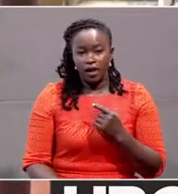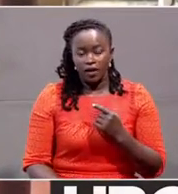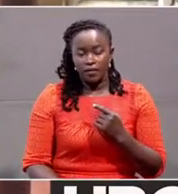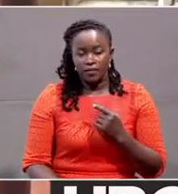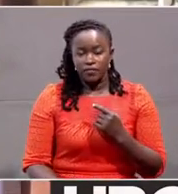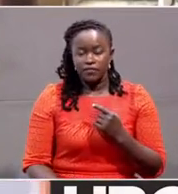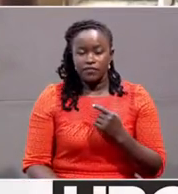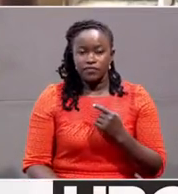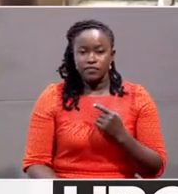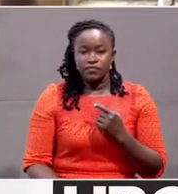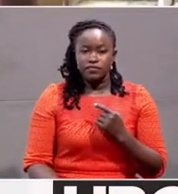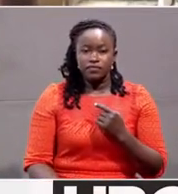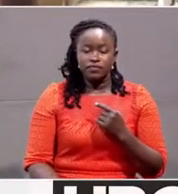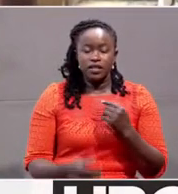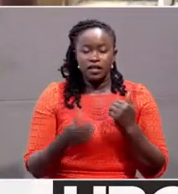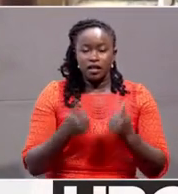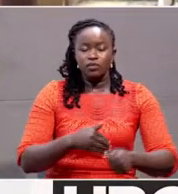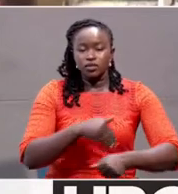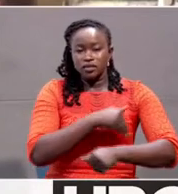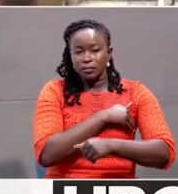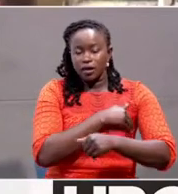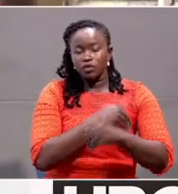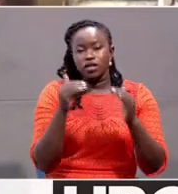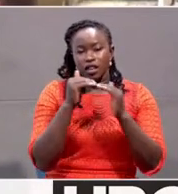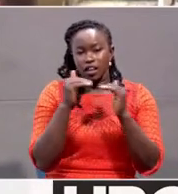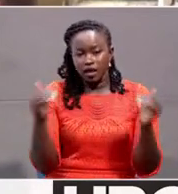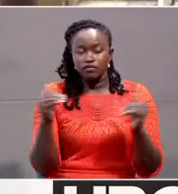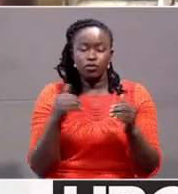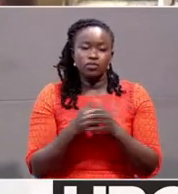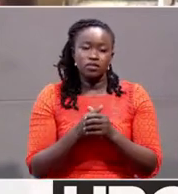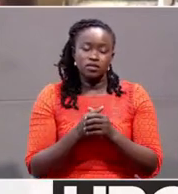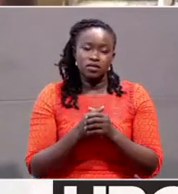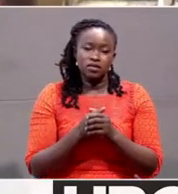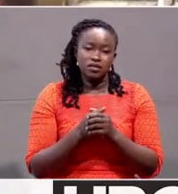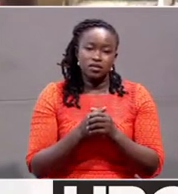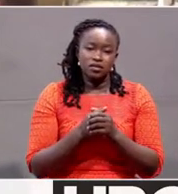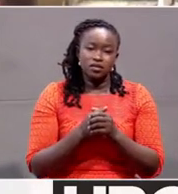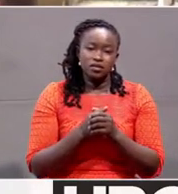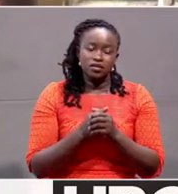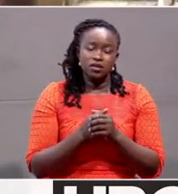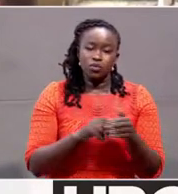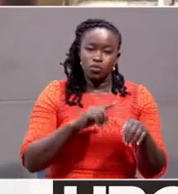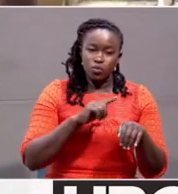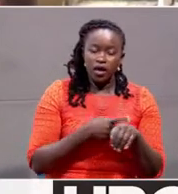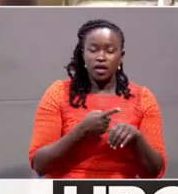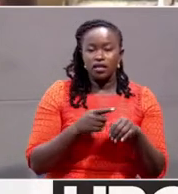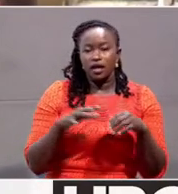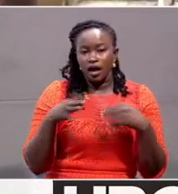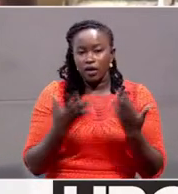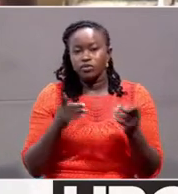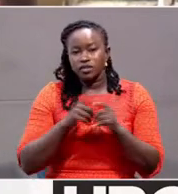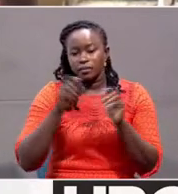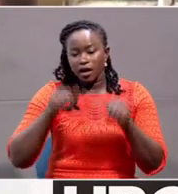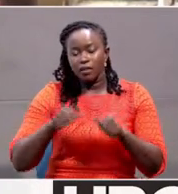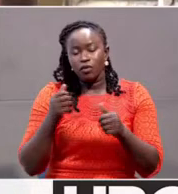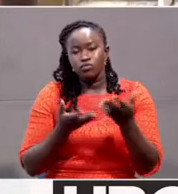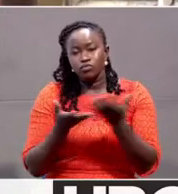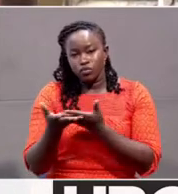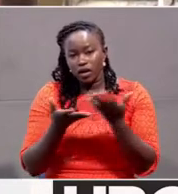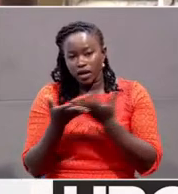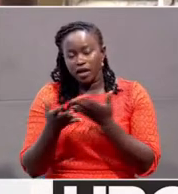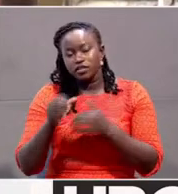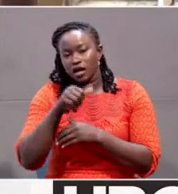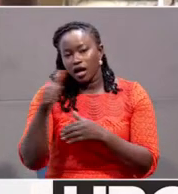level, the sub-county level, they went out and they were able to engage the 20 deserted